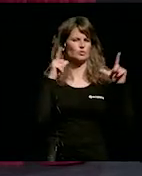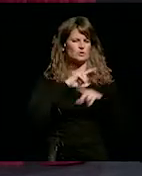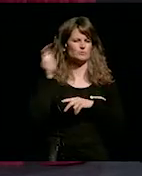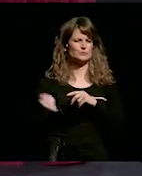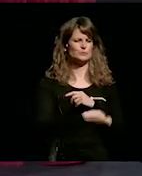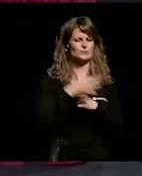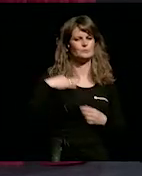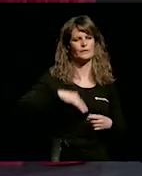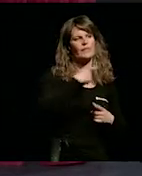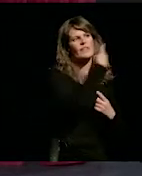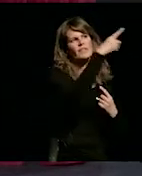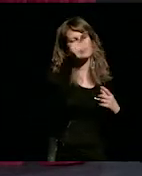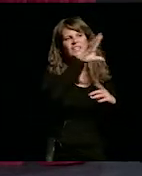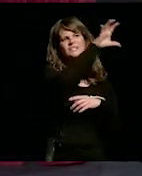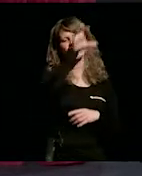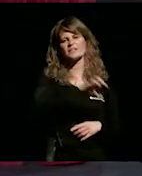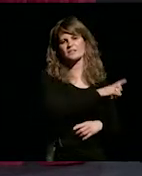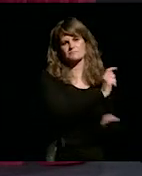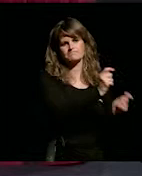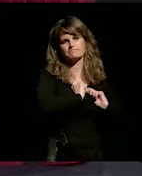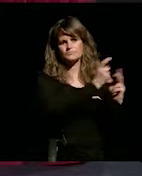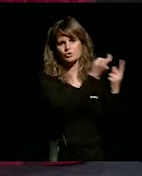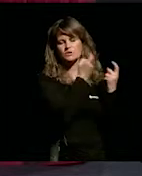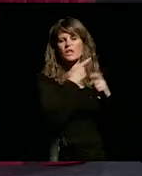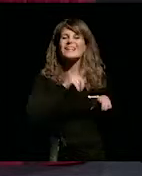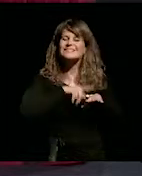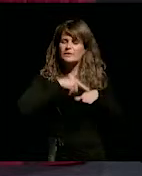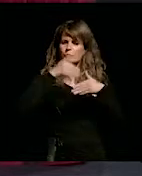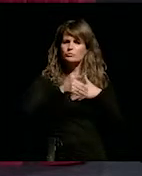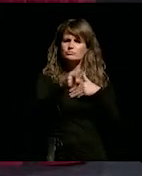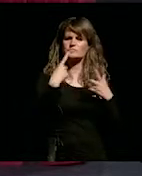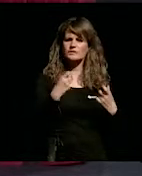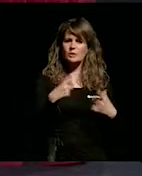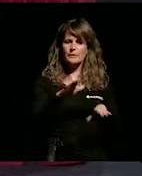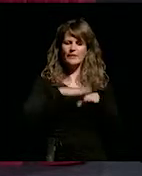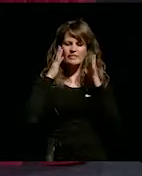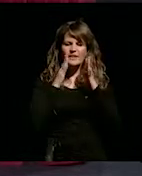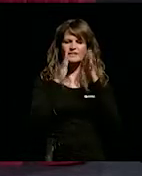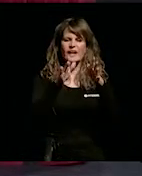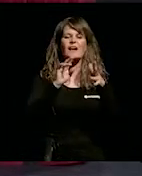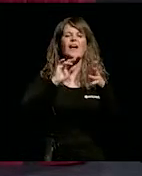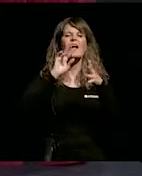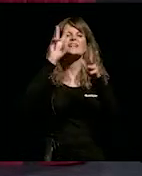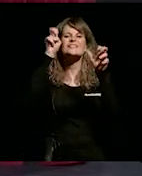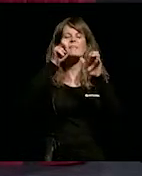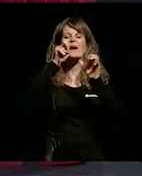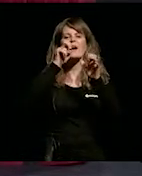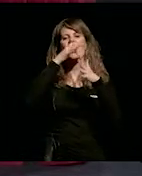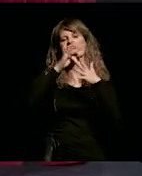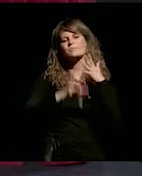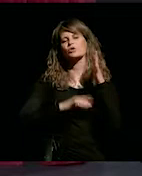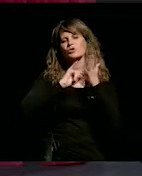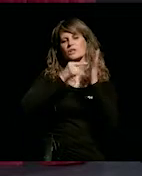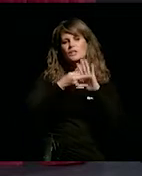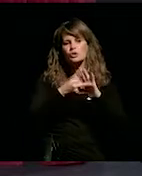We've given ourselves the time to look at technical aspects and narrative before going into the rehearsal process. We've provided